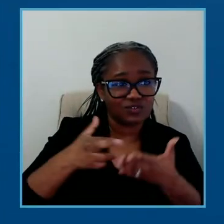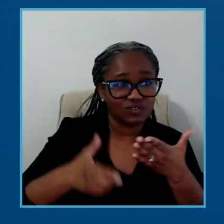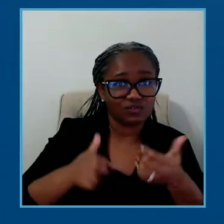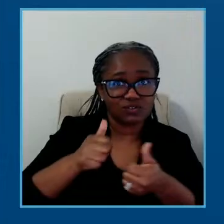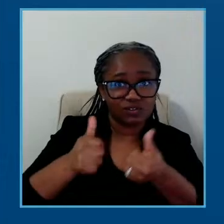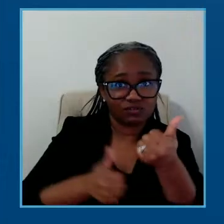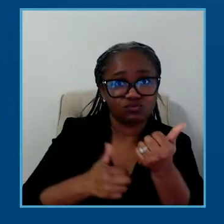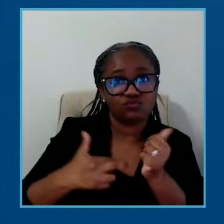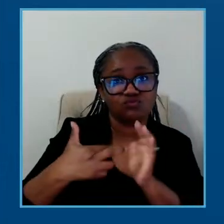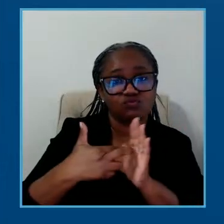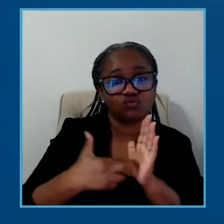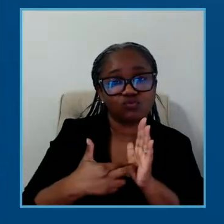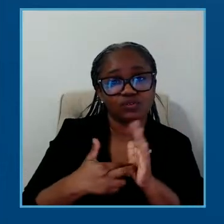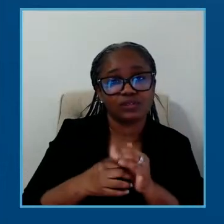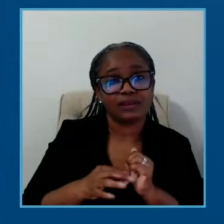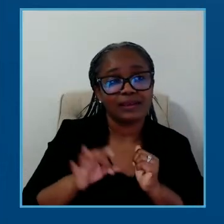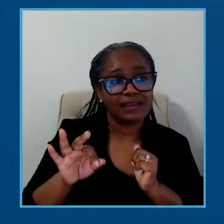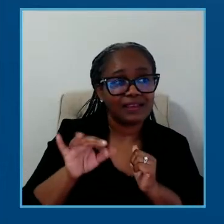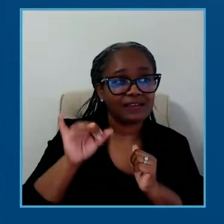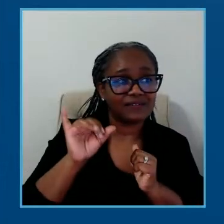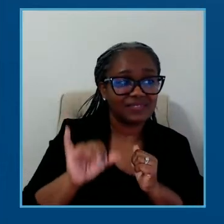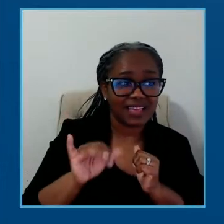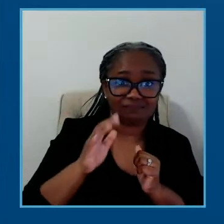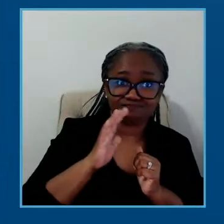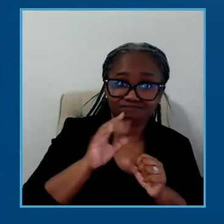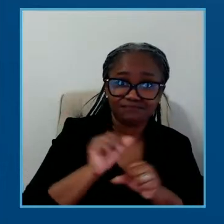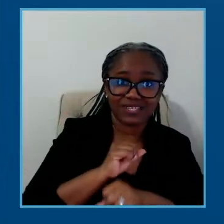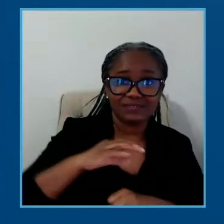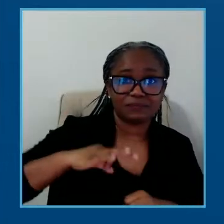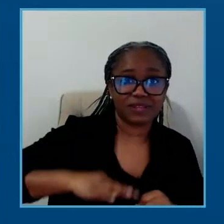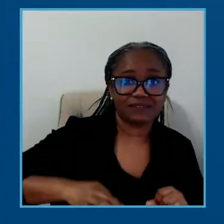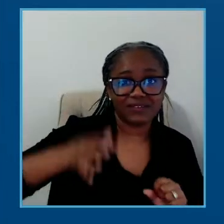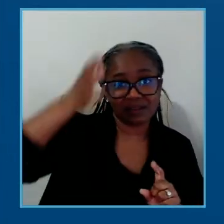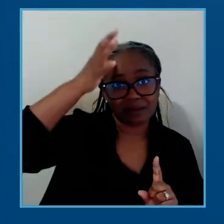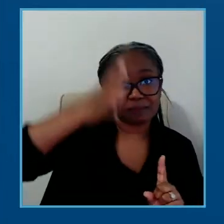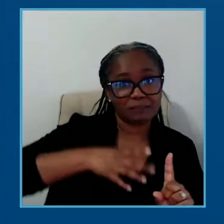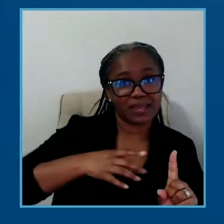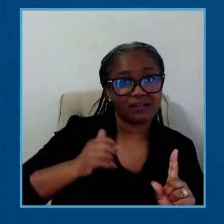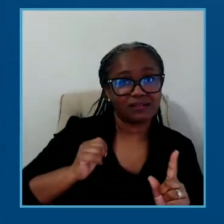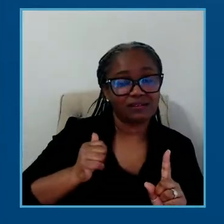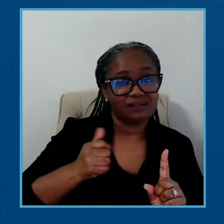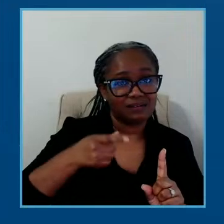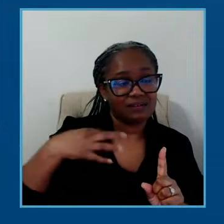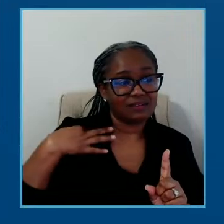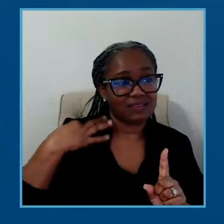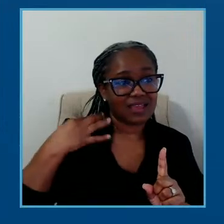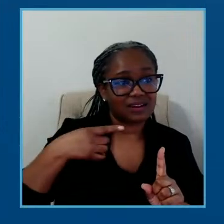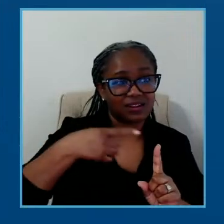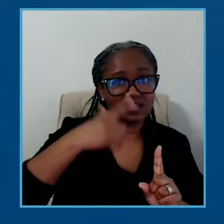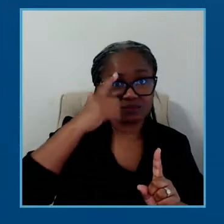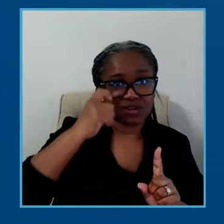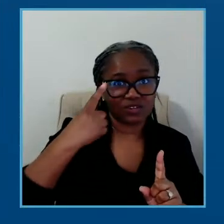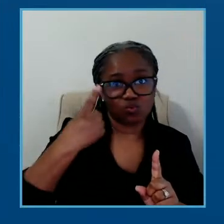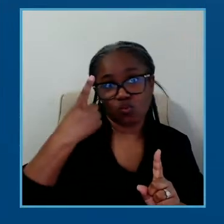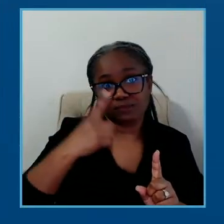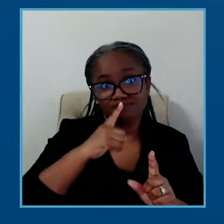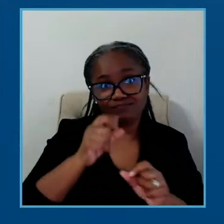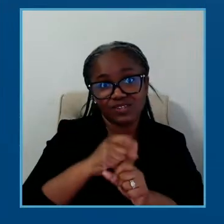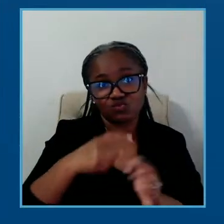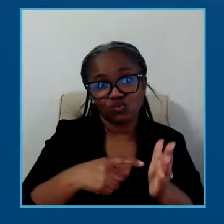it was only because one of the 2 candidates elected from the authorized joint vote was actually required to be male under the